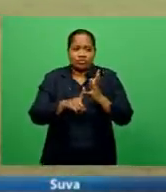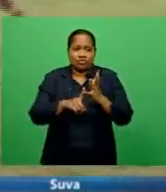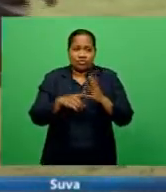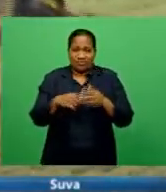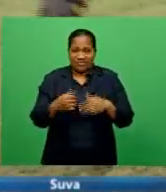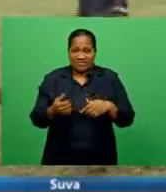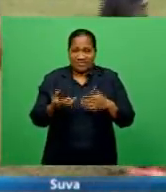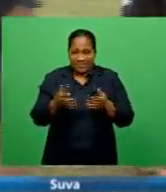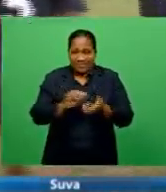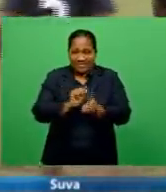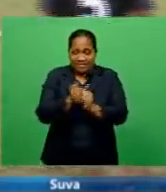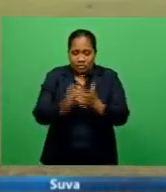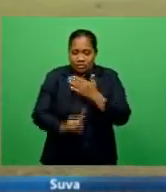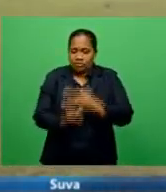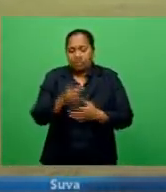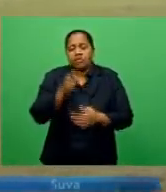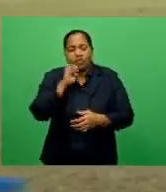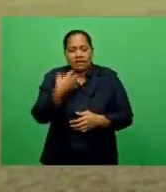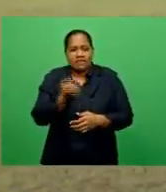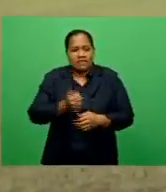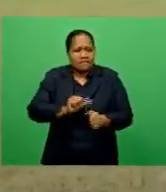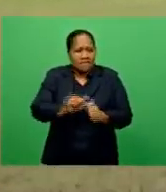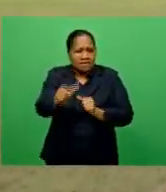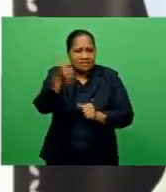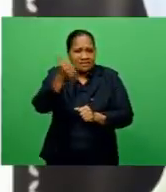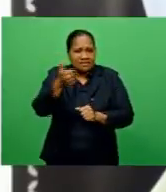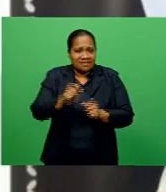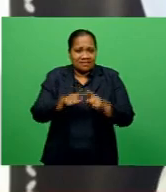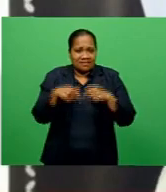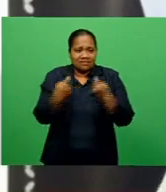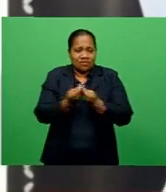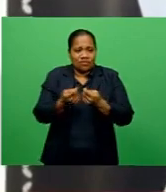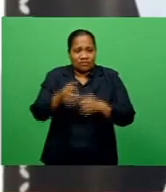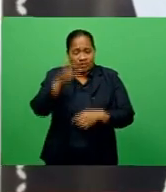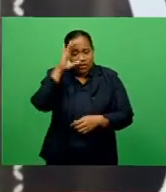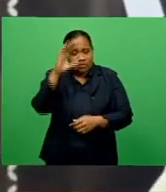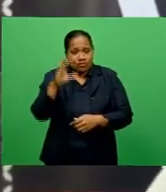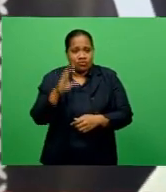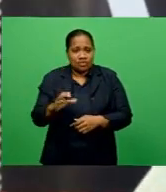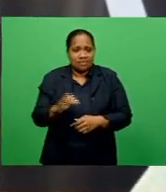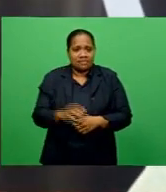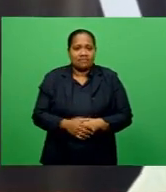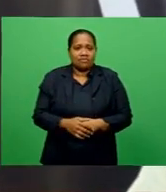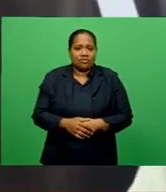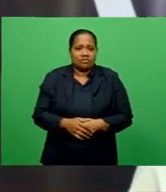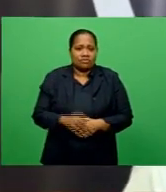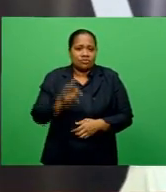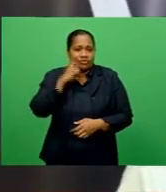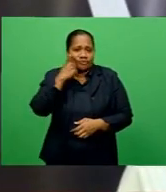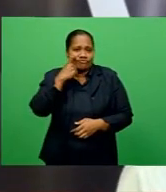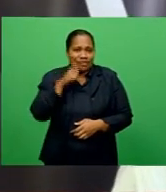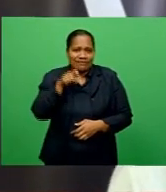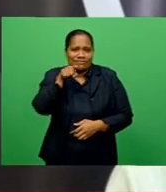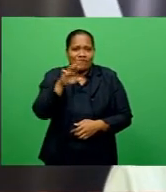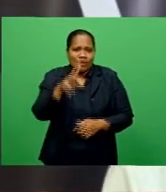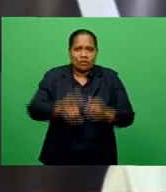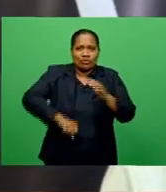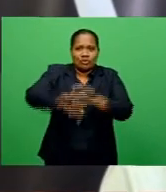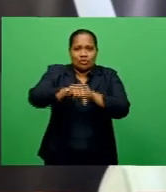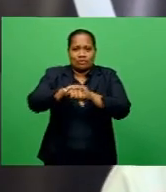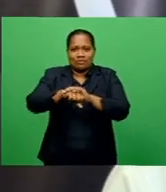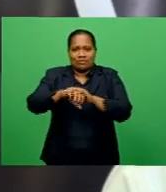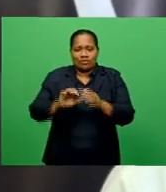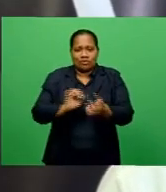best 16 teams in the country vying for the top sport. Replicate the HSBC Sevens tournament, the rules